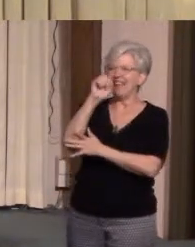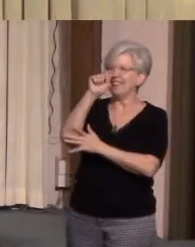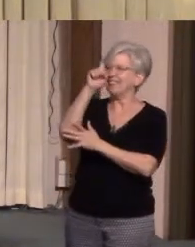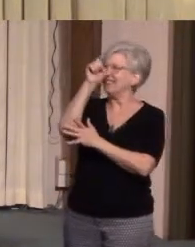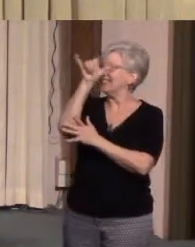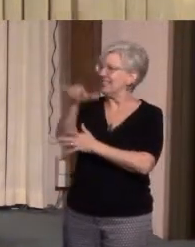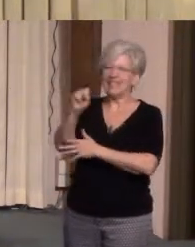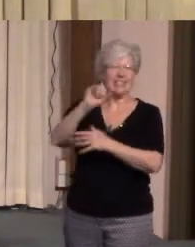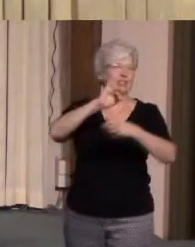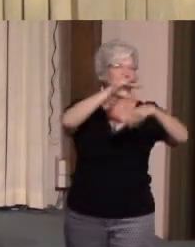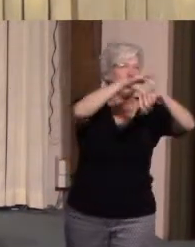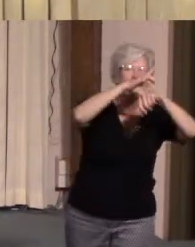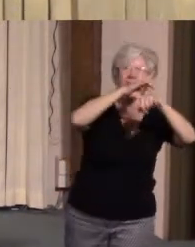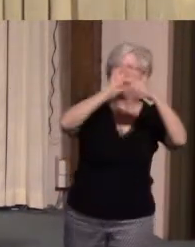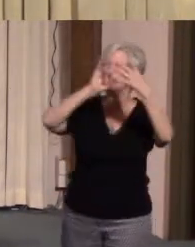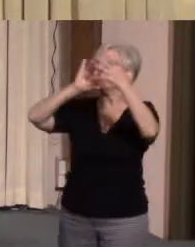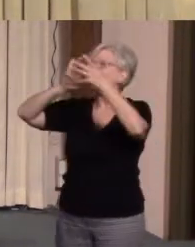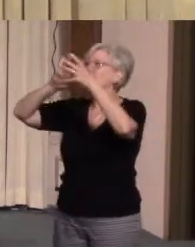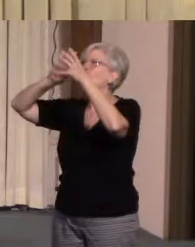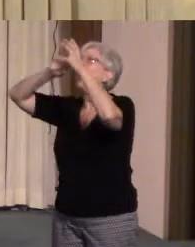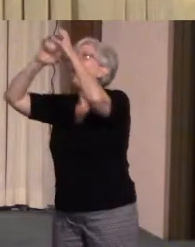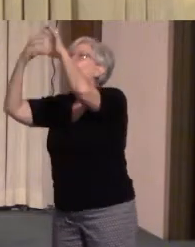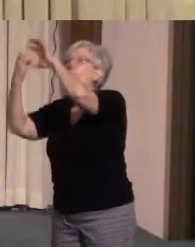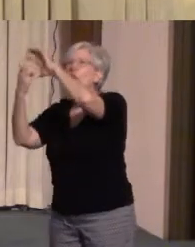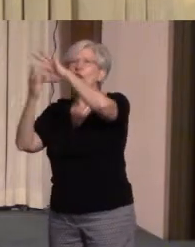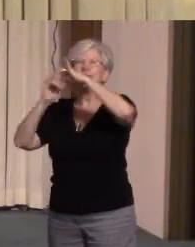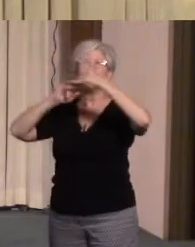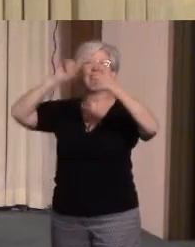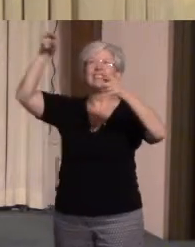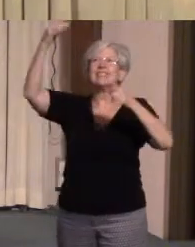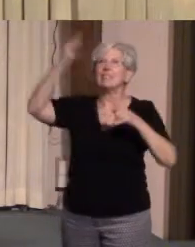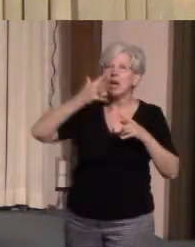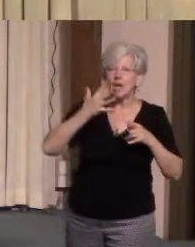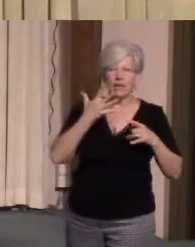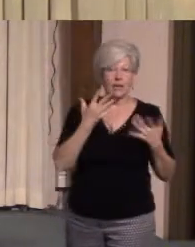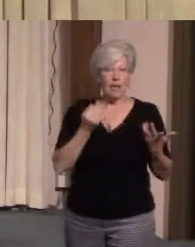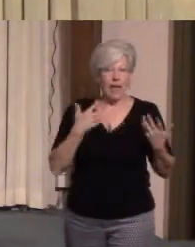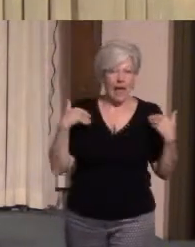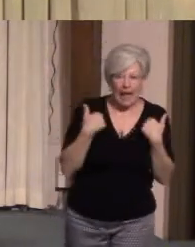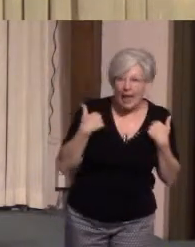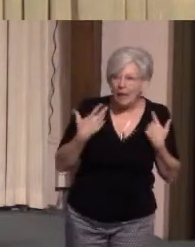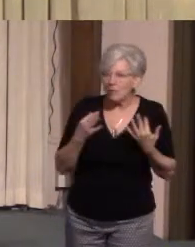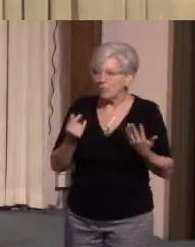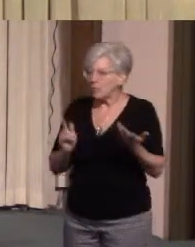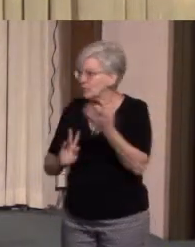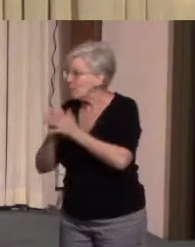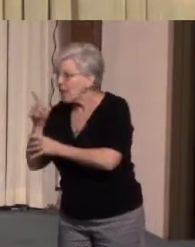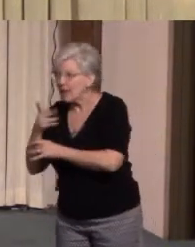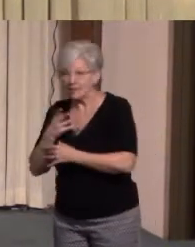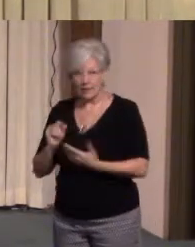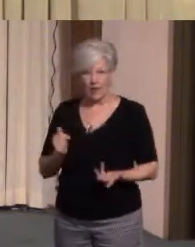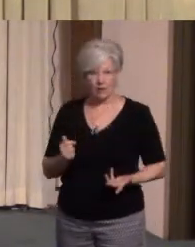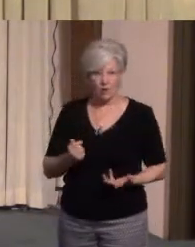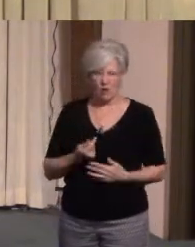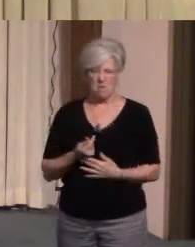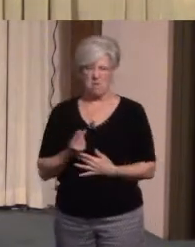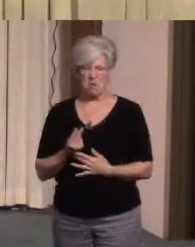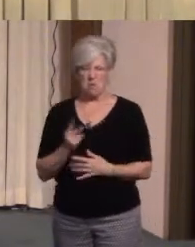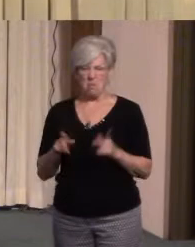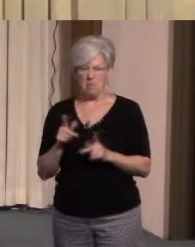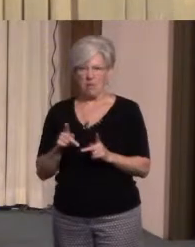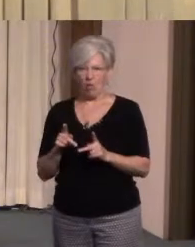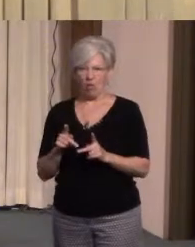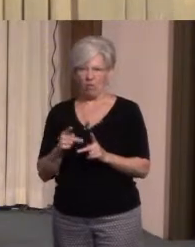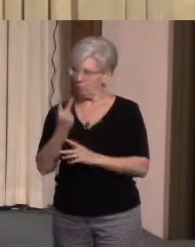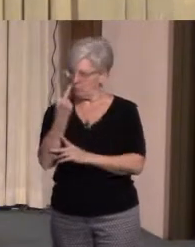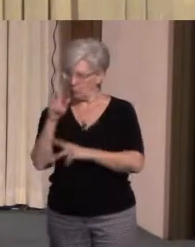the universe, we got the galaxies, we got the suns, the moons, the stars, the planets, the plants, the critters, we even